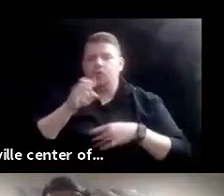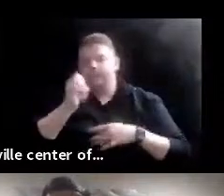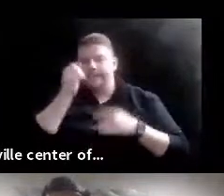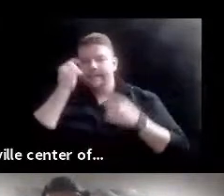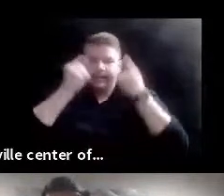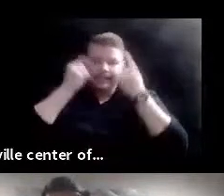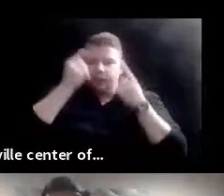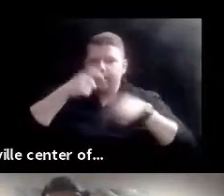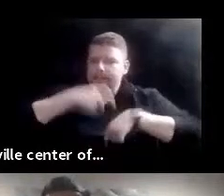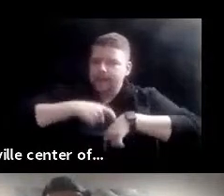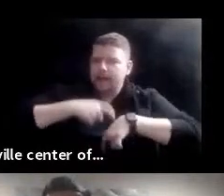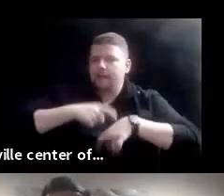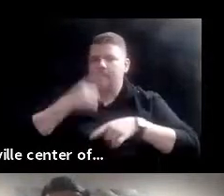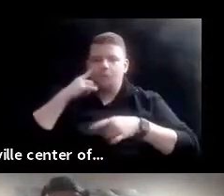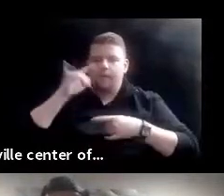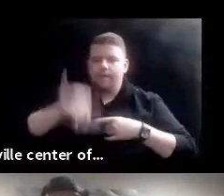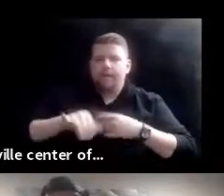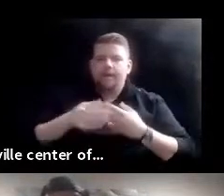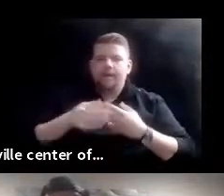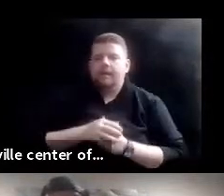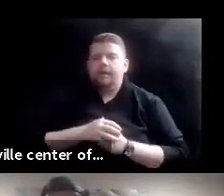time for this.